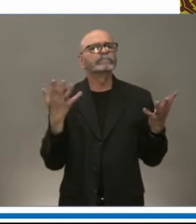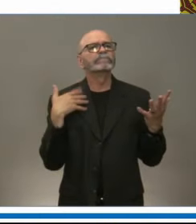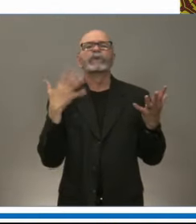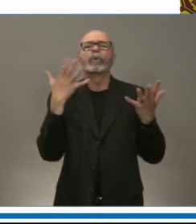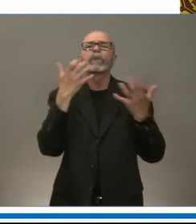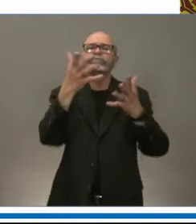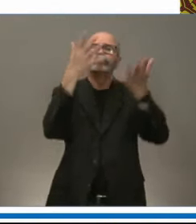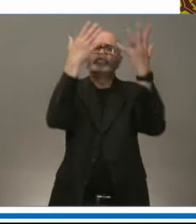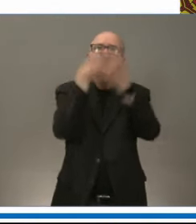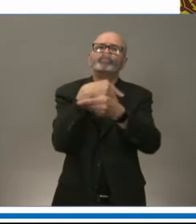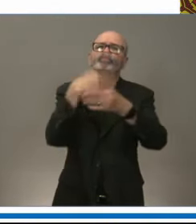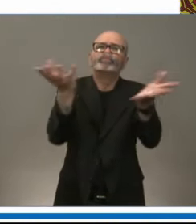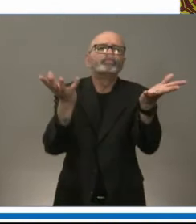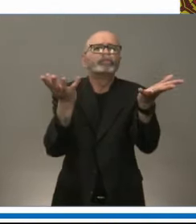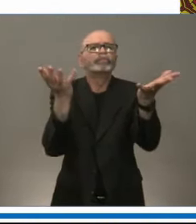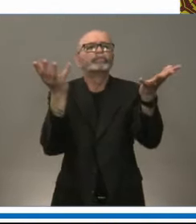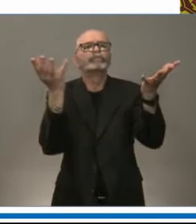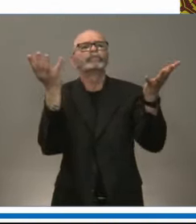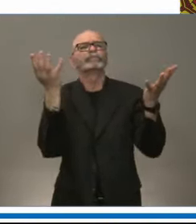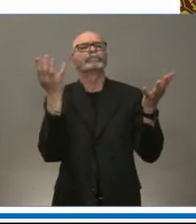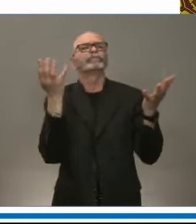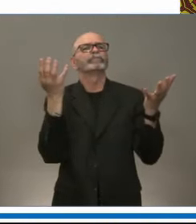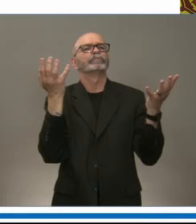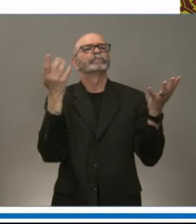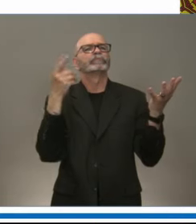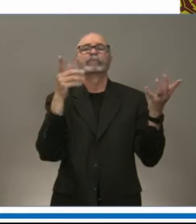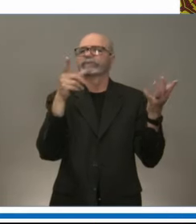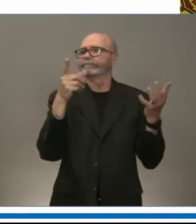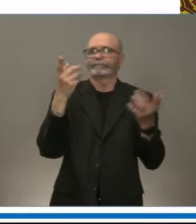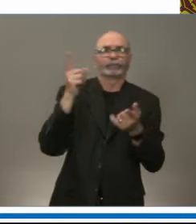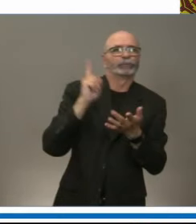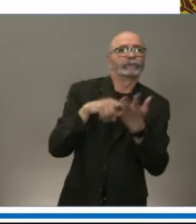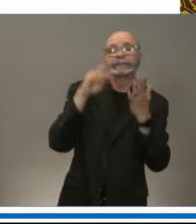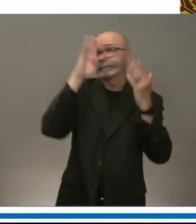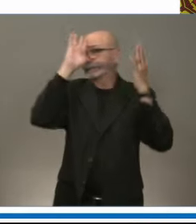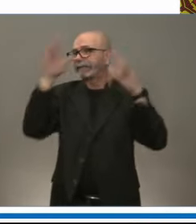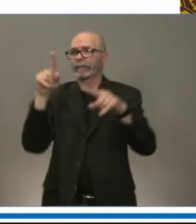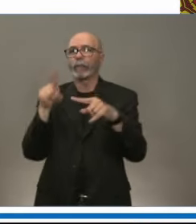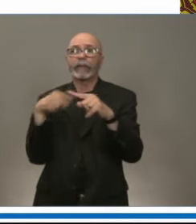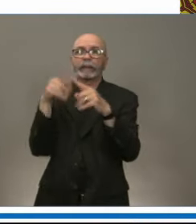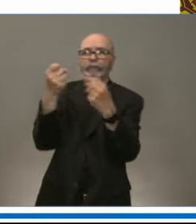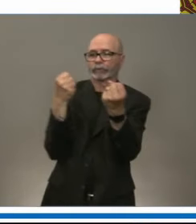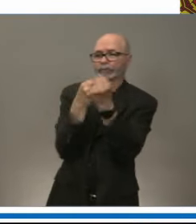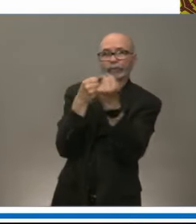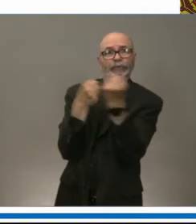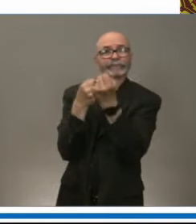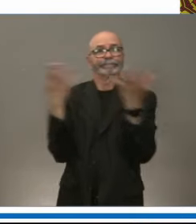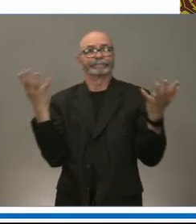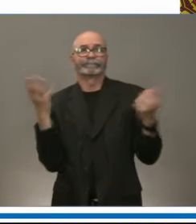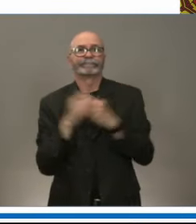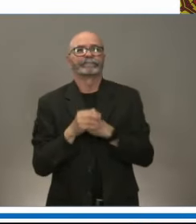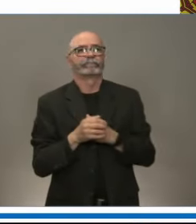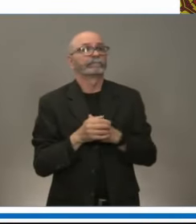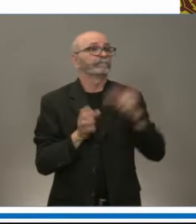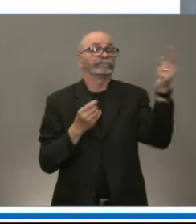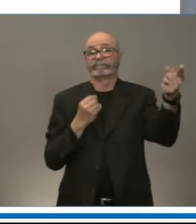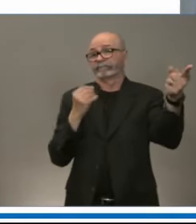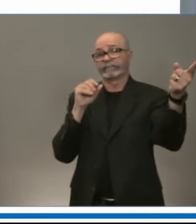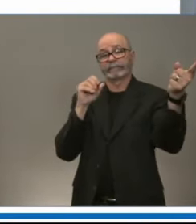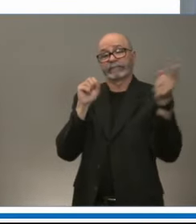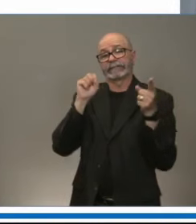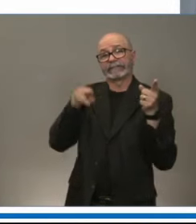speed at which they should expect this support? Well, I said as quickly as possible. We're putting it out next